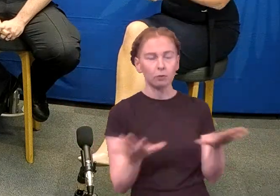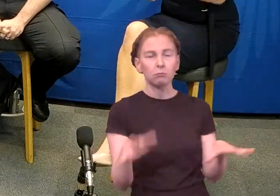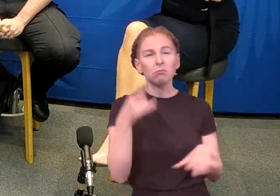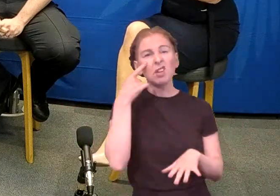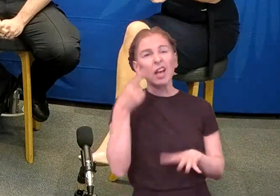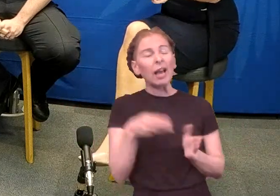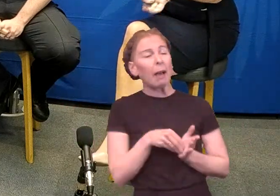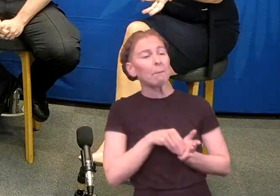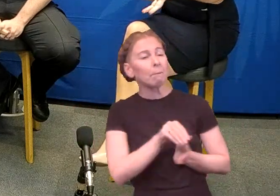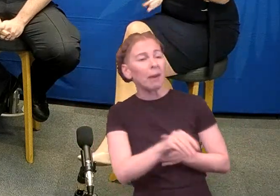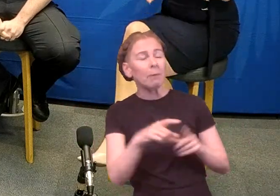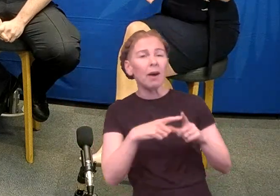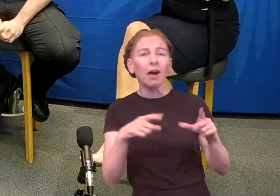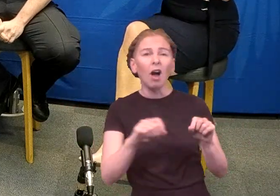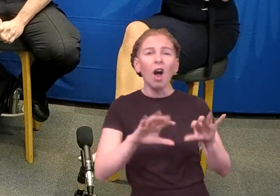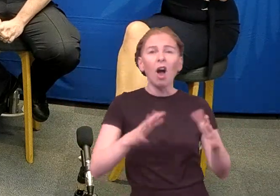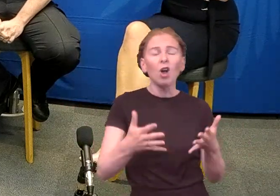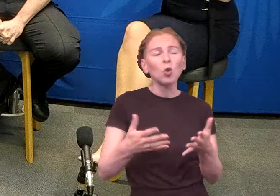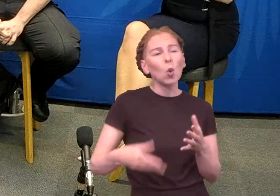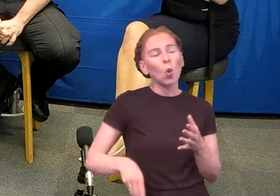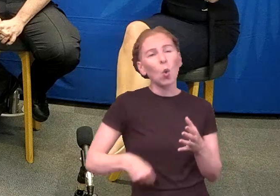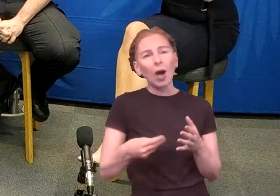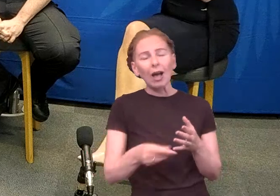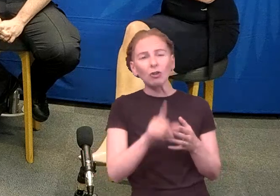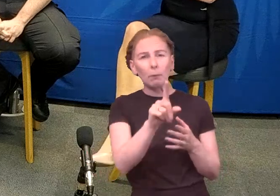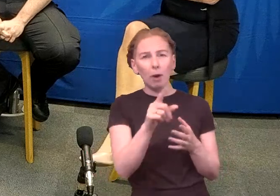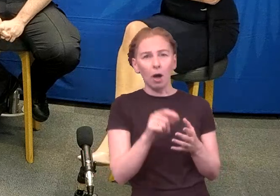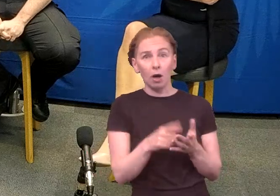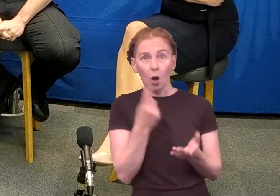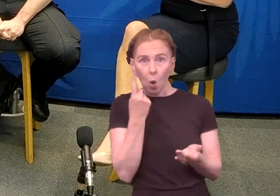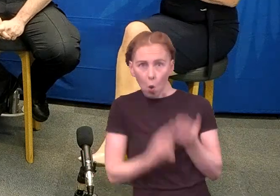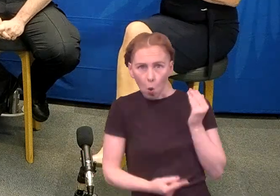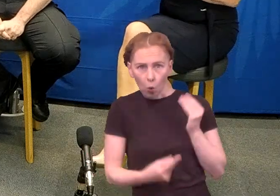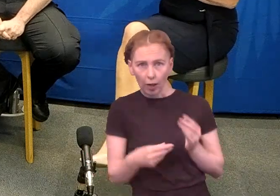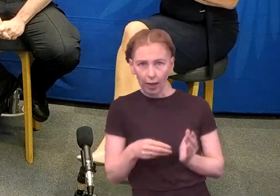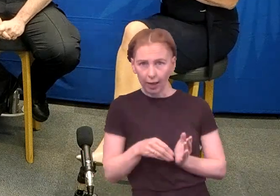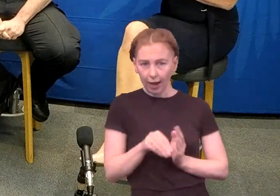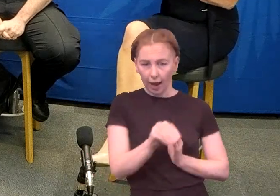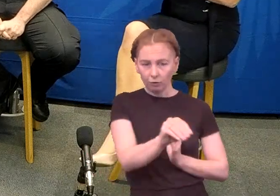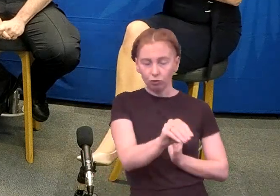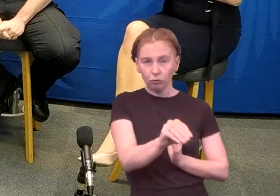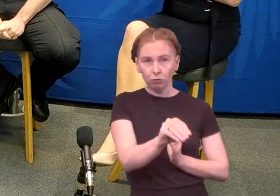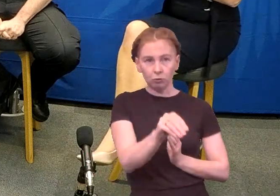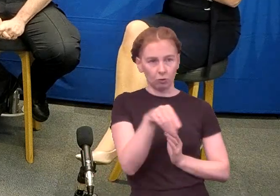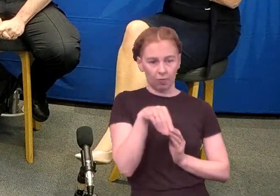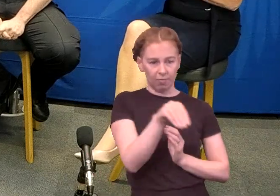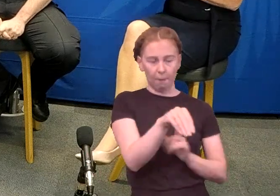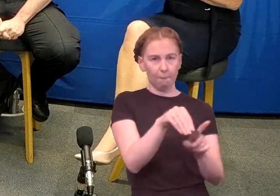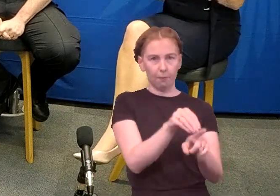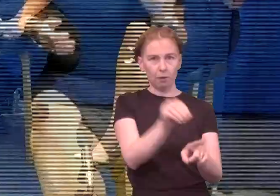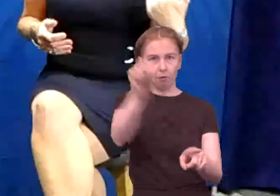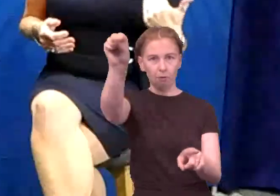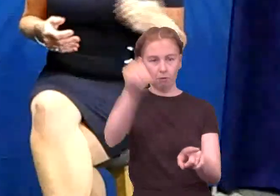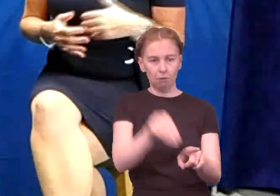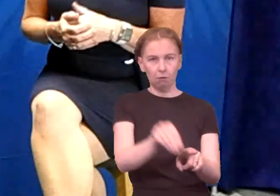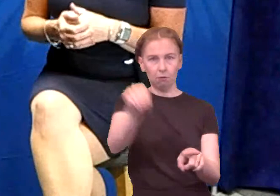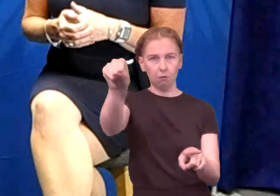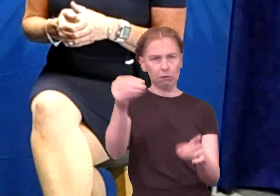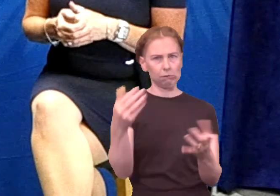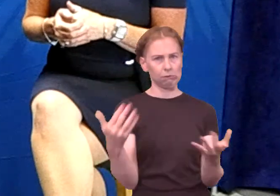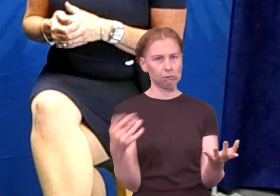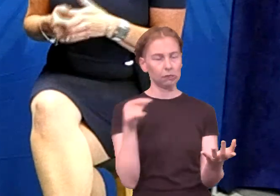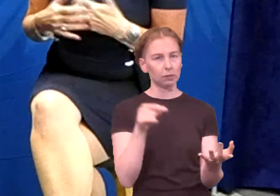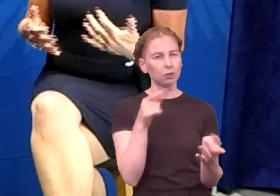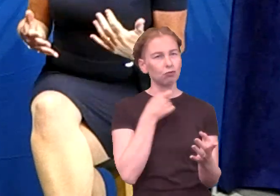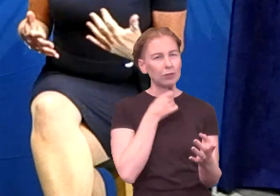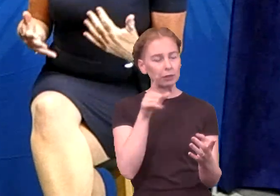card or by cash, but that it isn't just cash only and that has to go to a specific person. And the same with the car